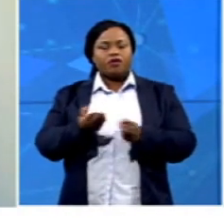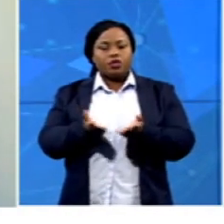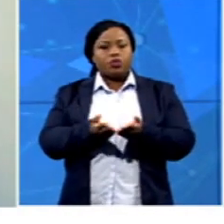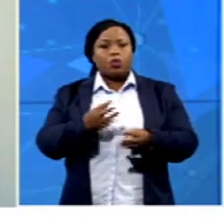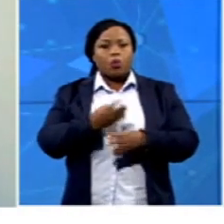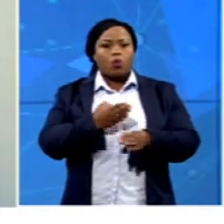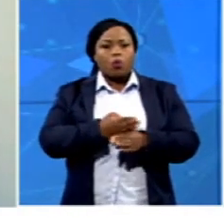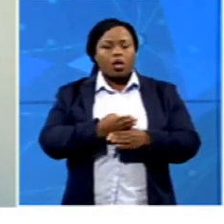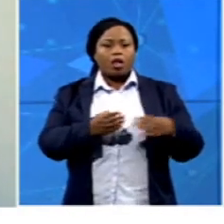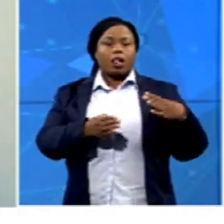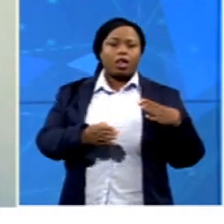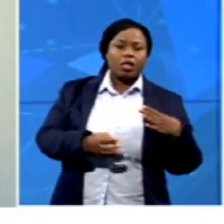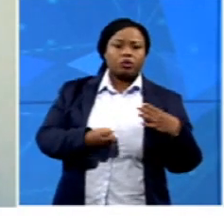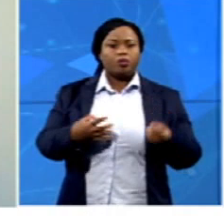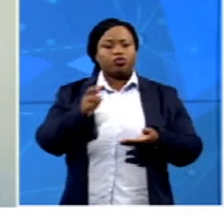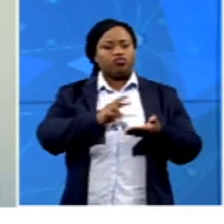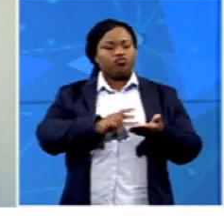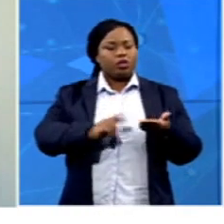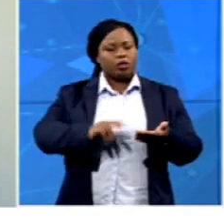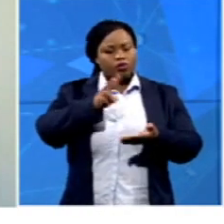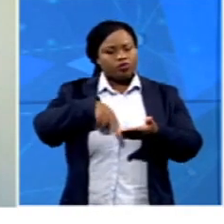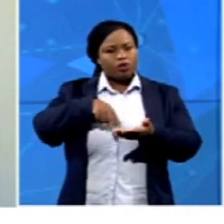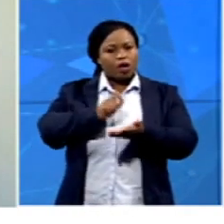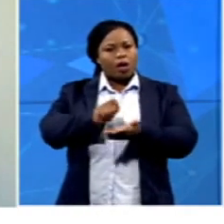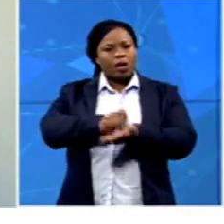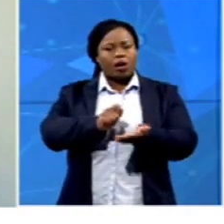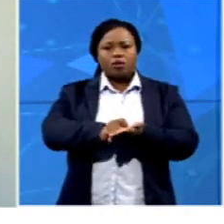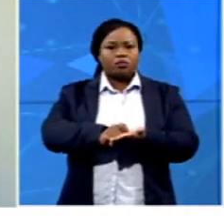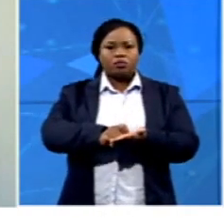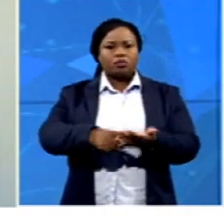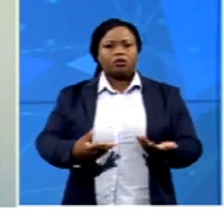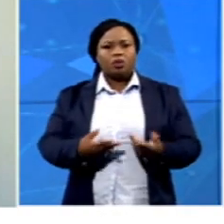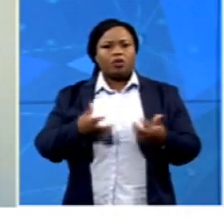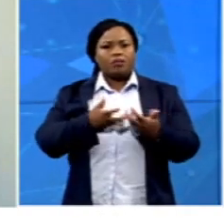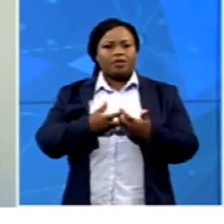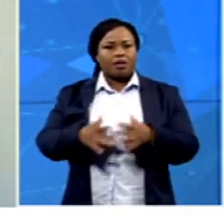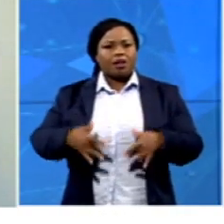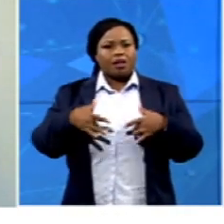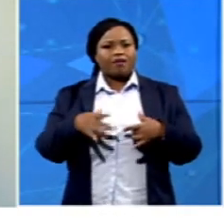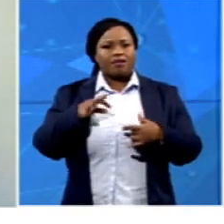the amount of reading and writing that is associated with everyday life.